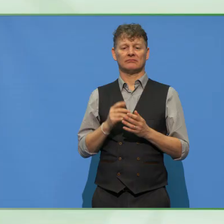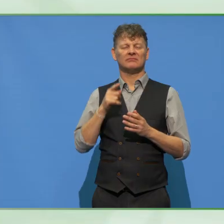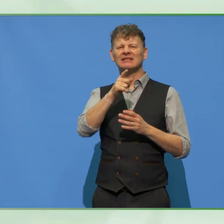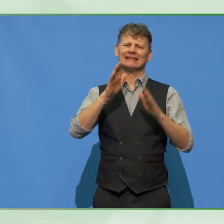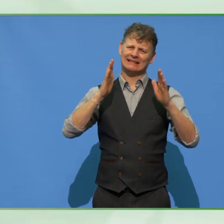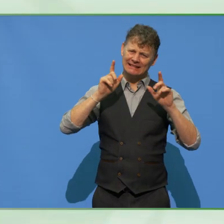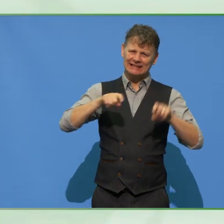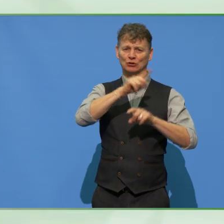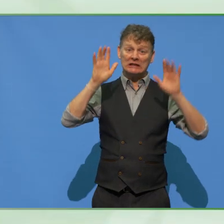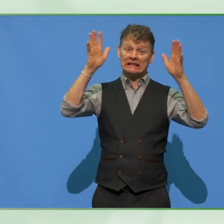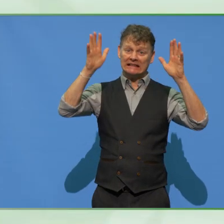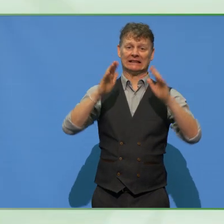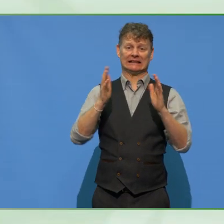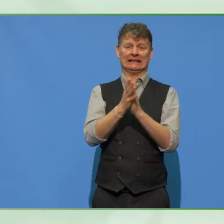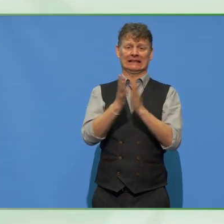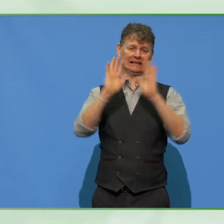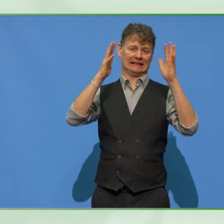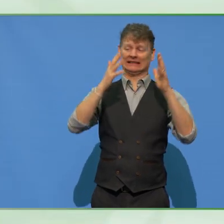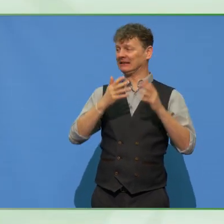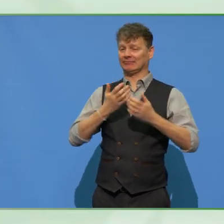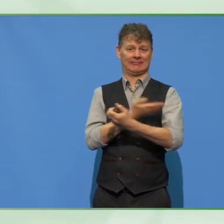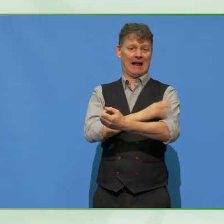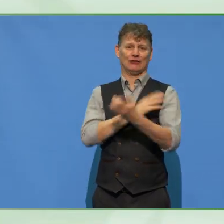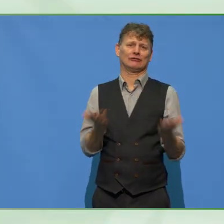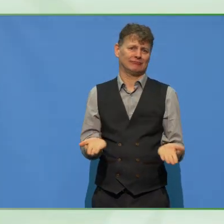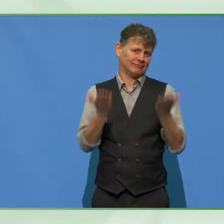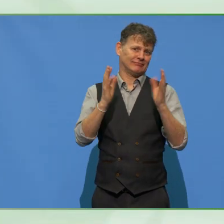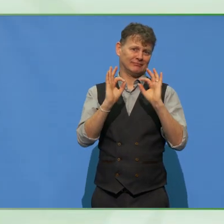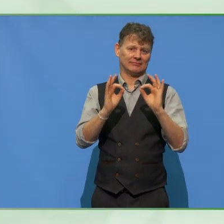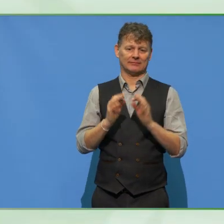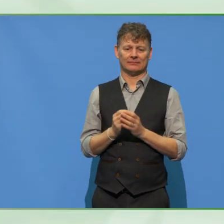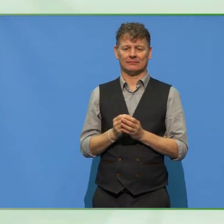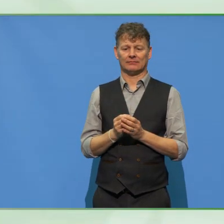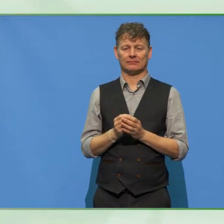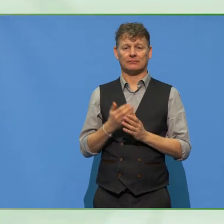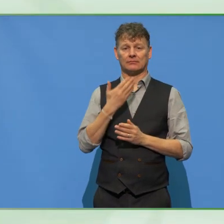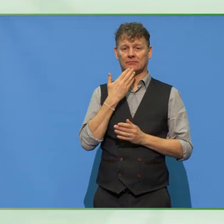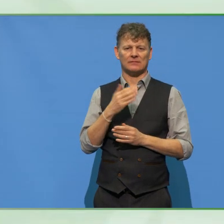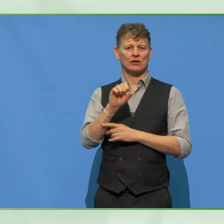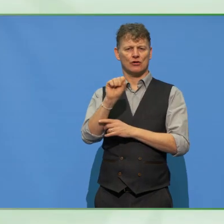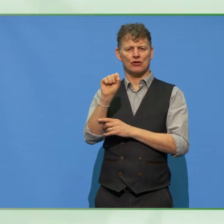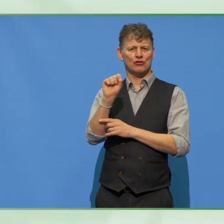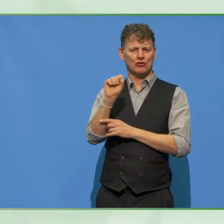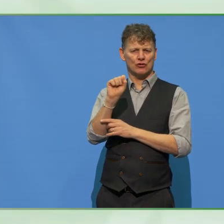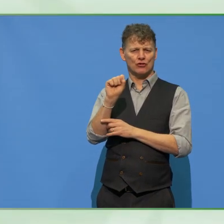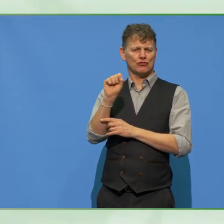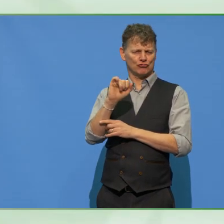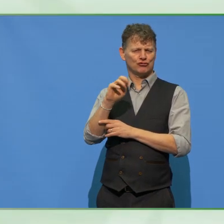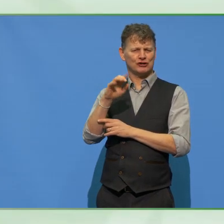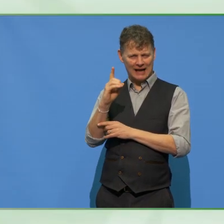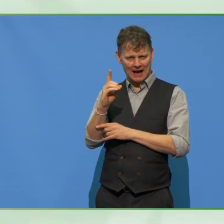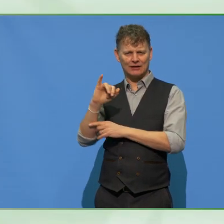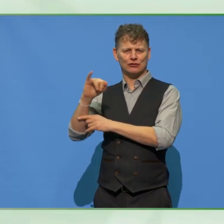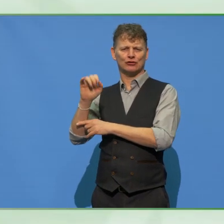shout. Yes. Yes, thank you so much. So the floor is for Sinead and Jenny Lee Flory to take us through